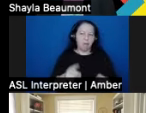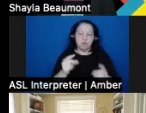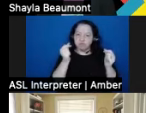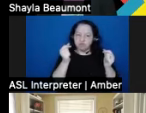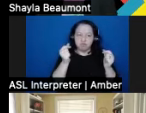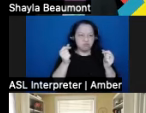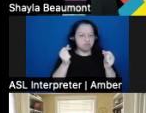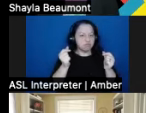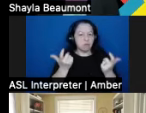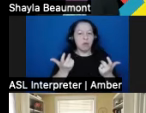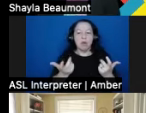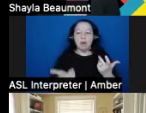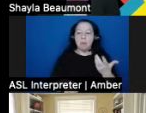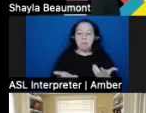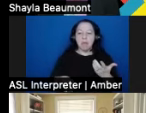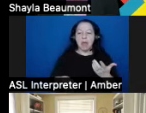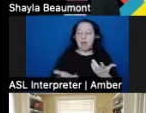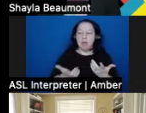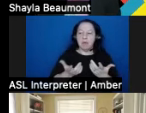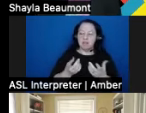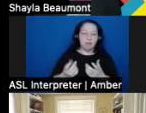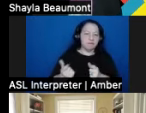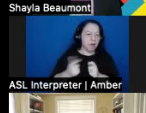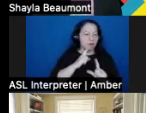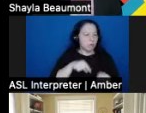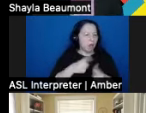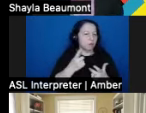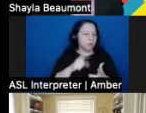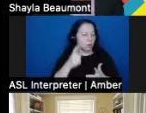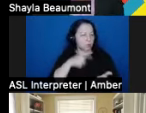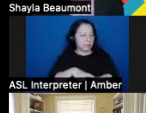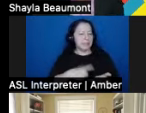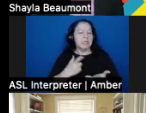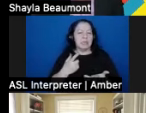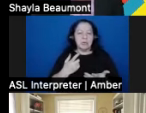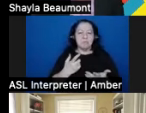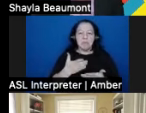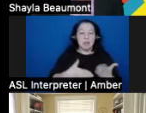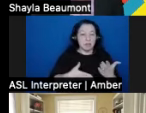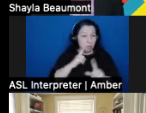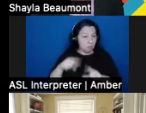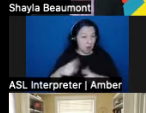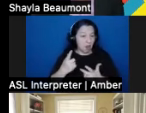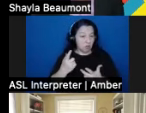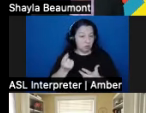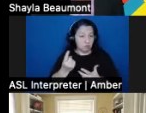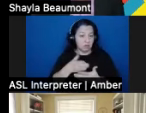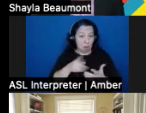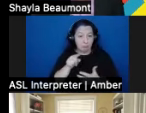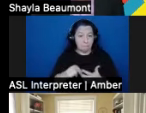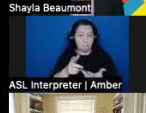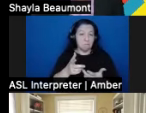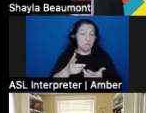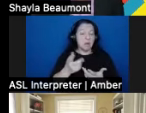instantaneously, right? There might be an immediate reaction that we start to see. And some of the reactions that someone